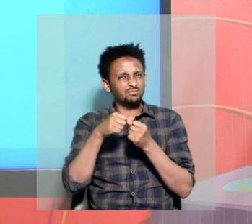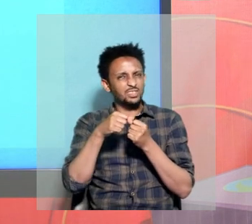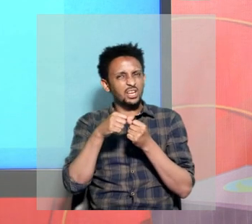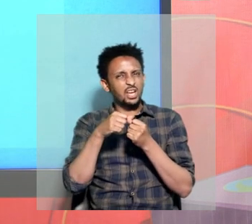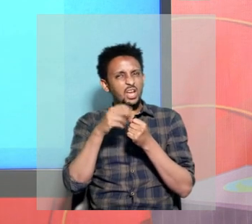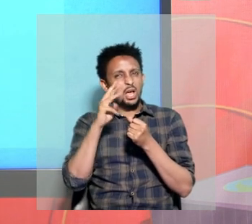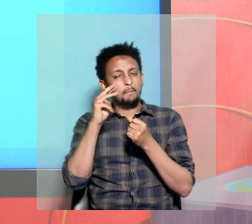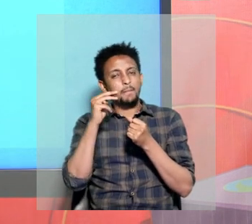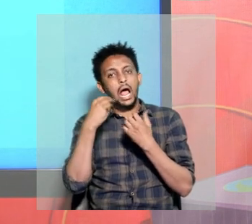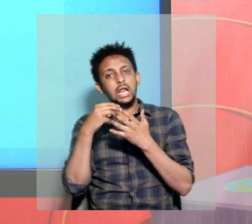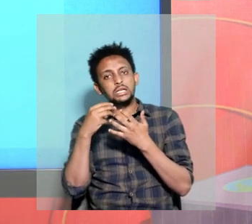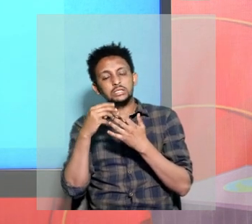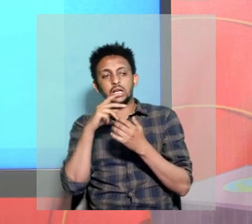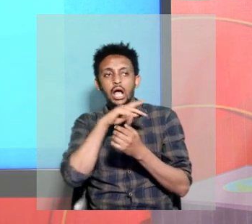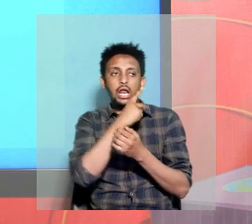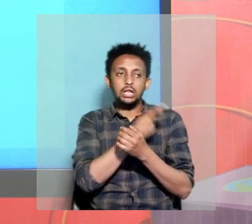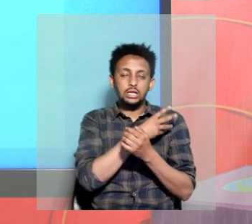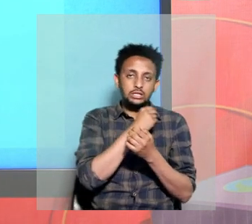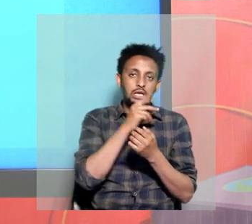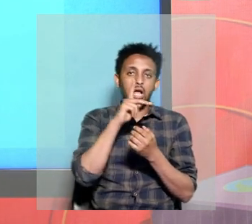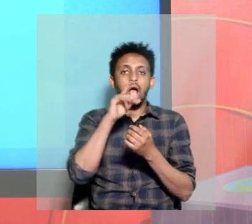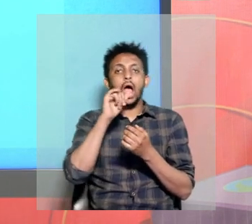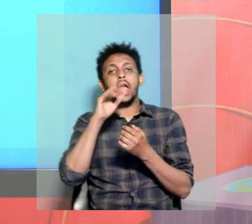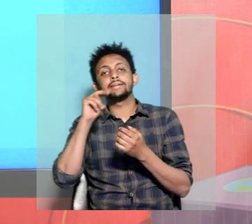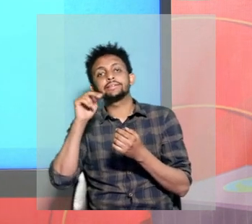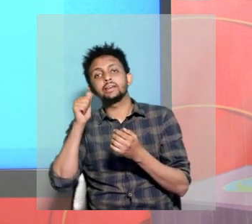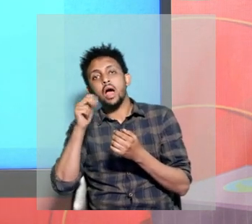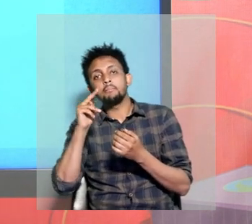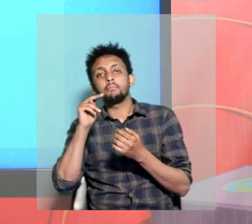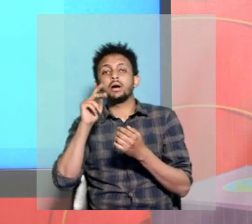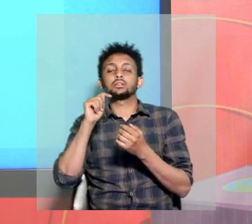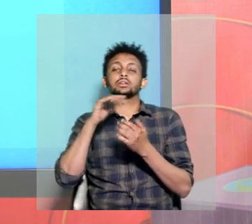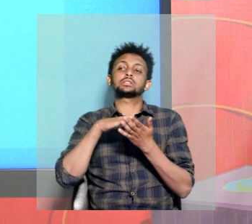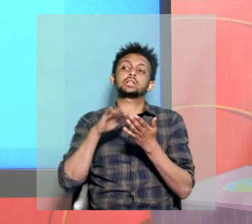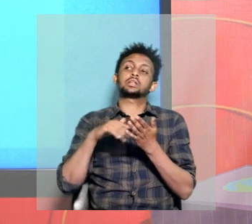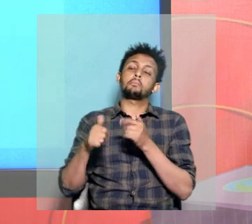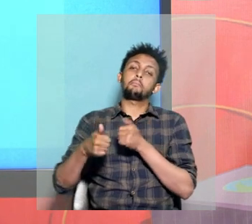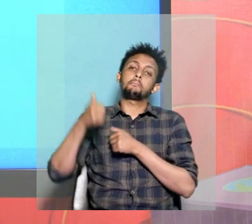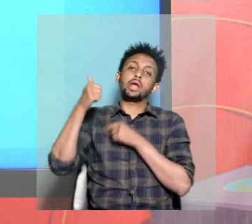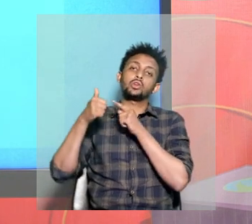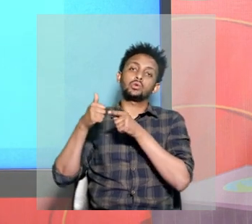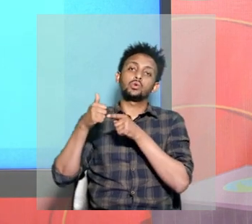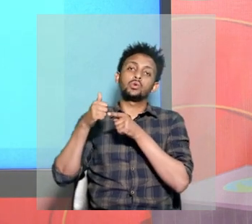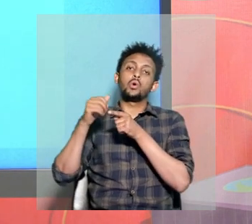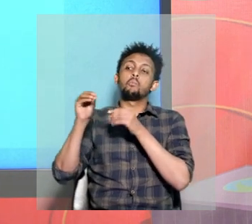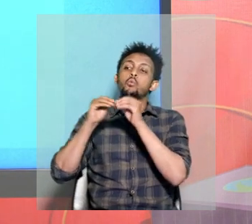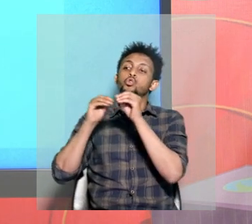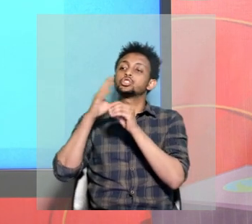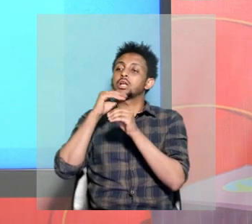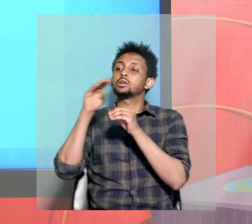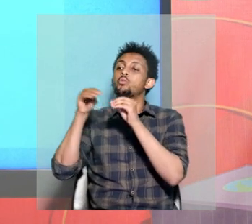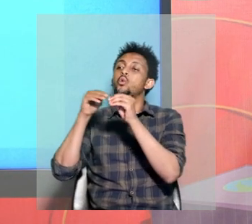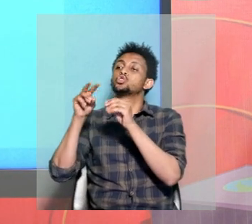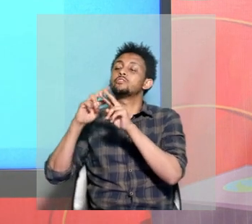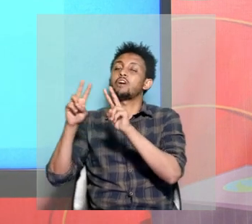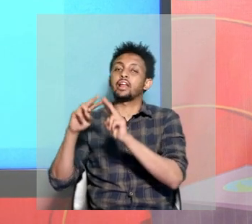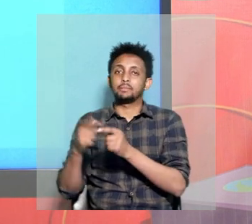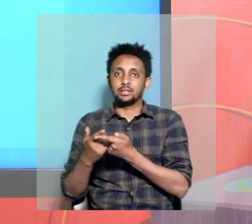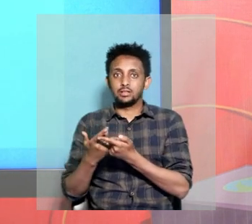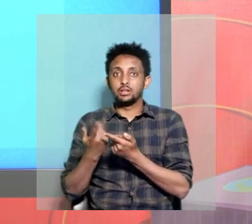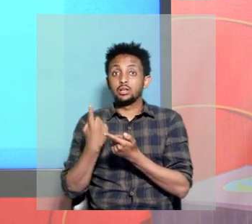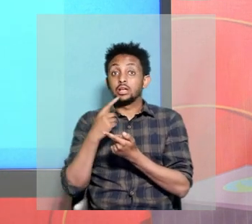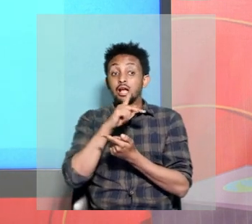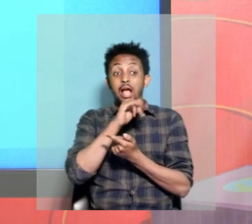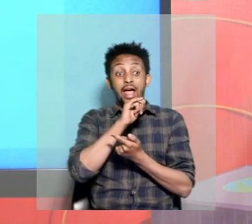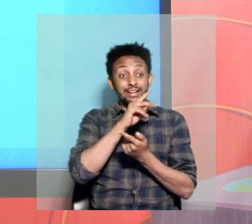mechanics can be classified as kinetics and kinematics. Kinematics studies mainly concerning on the motion and motion variables,